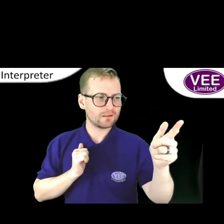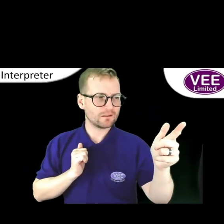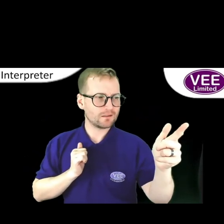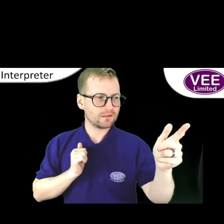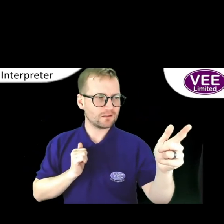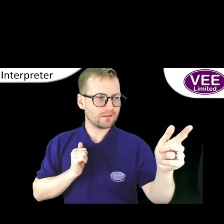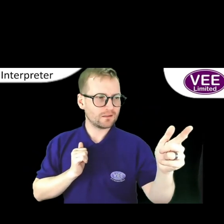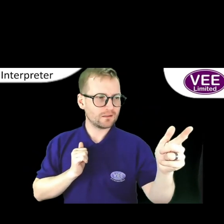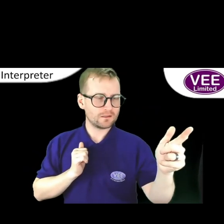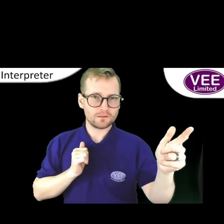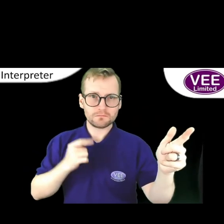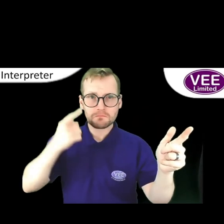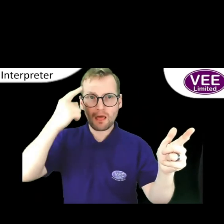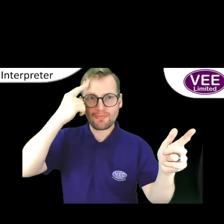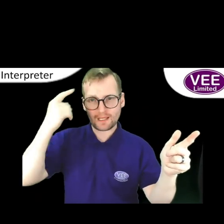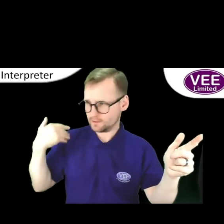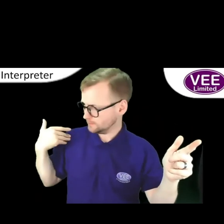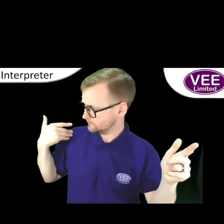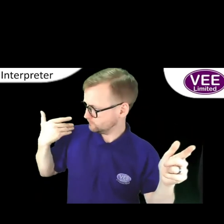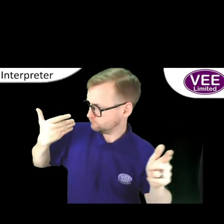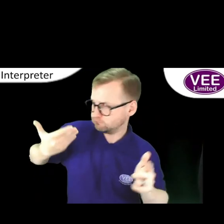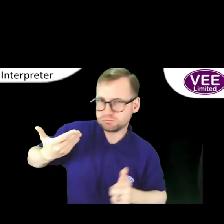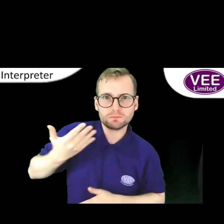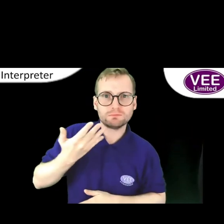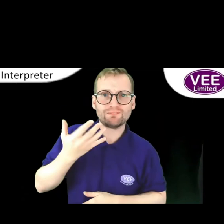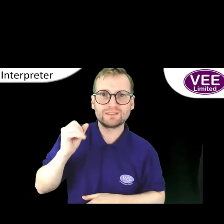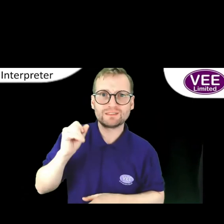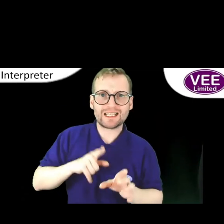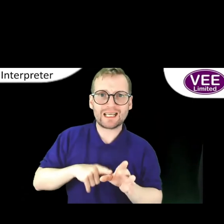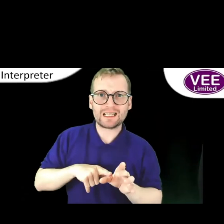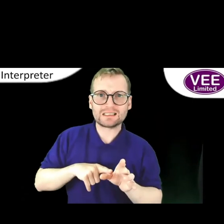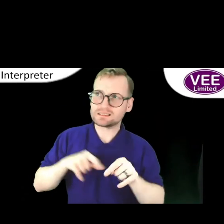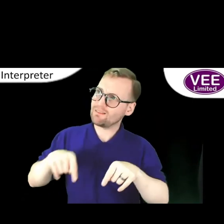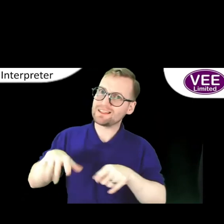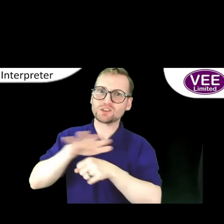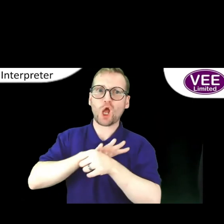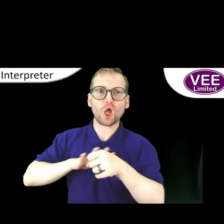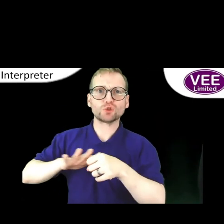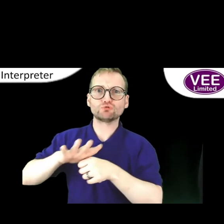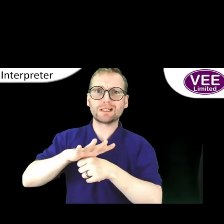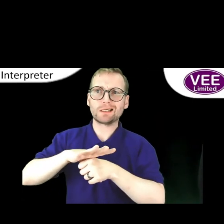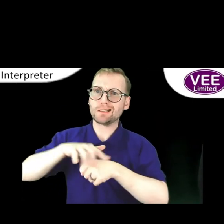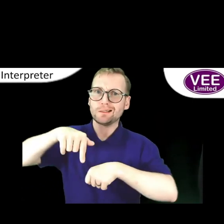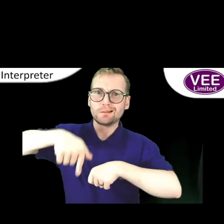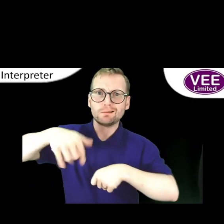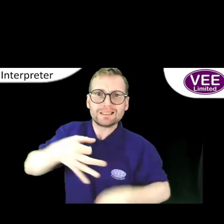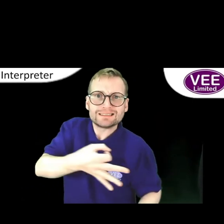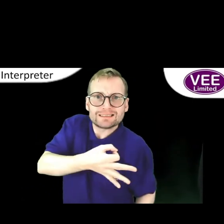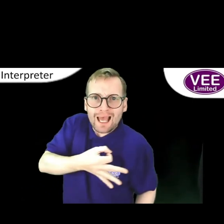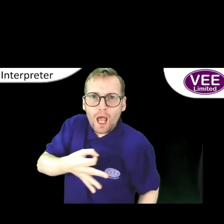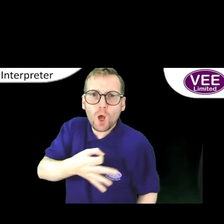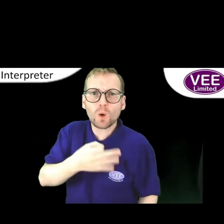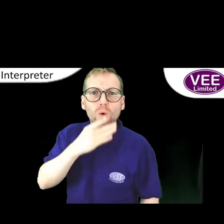When I think back on my life spent here, in this country, in this town, well,